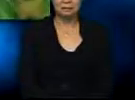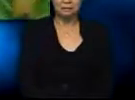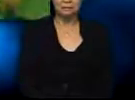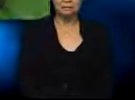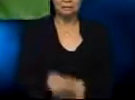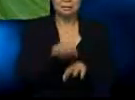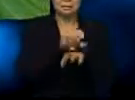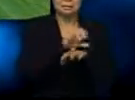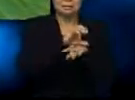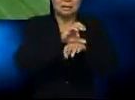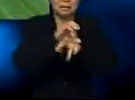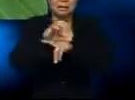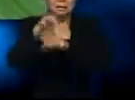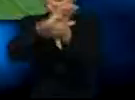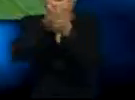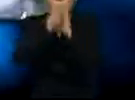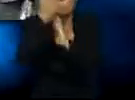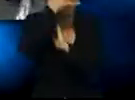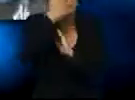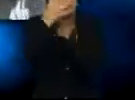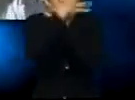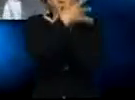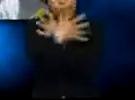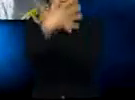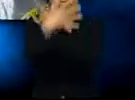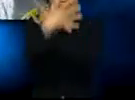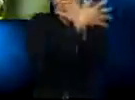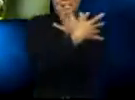Caterpillars will become beautiful butterflies.